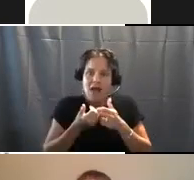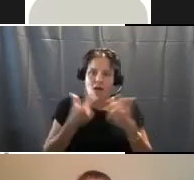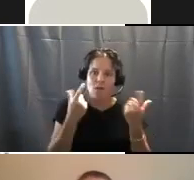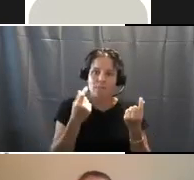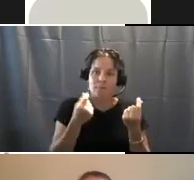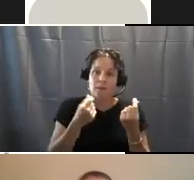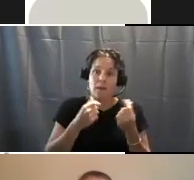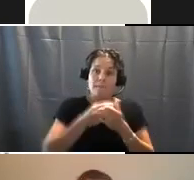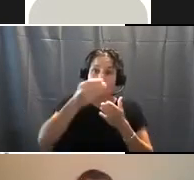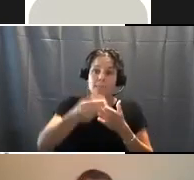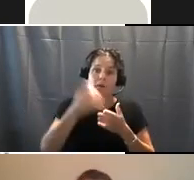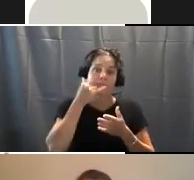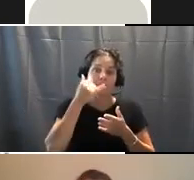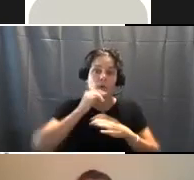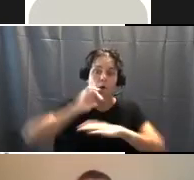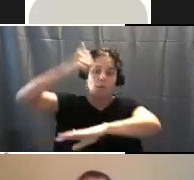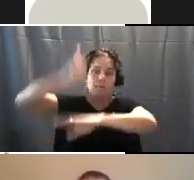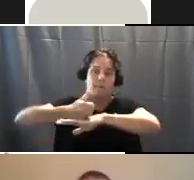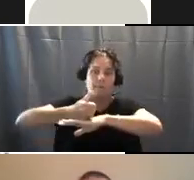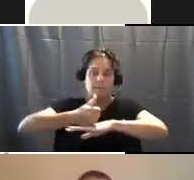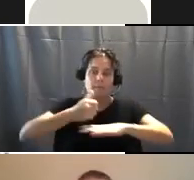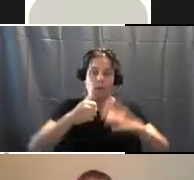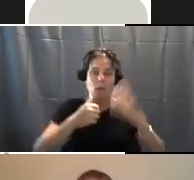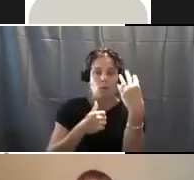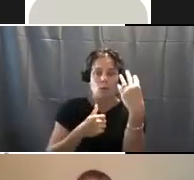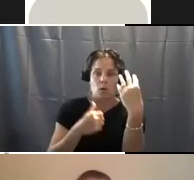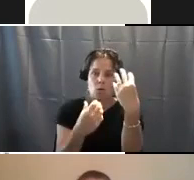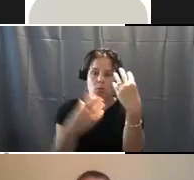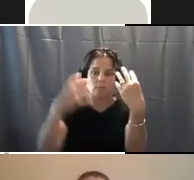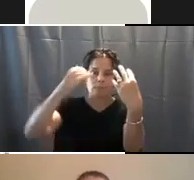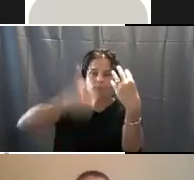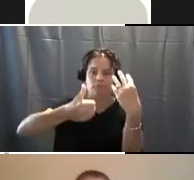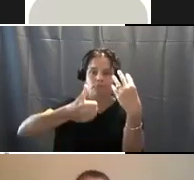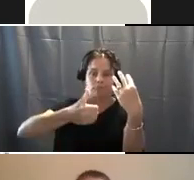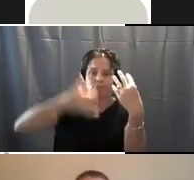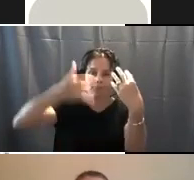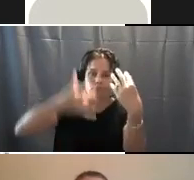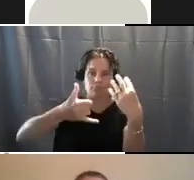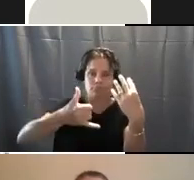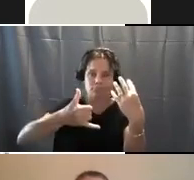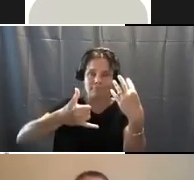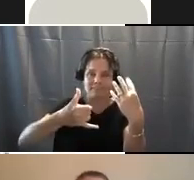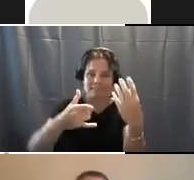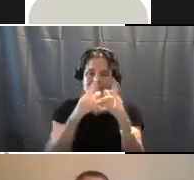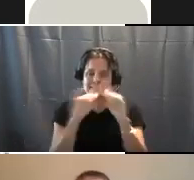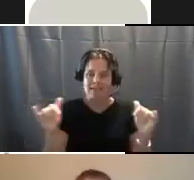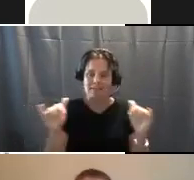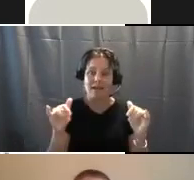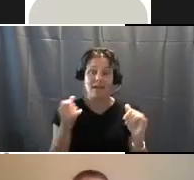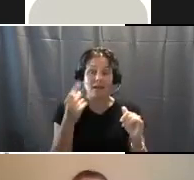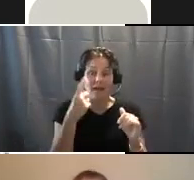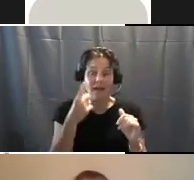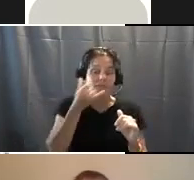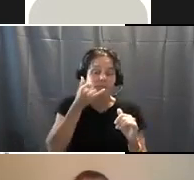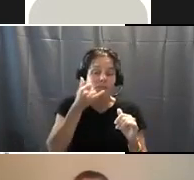mount to prop right next to your webcam to stream at the same time. But make sure that your phone is very close